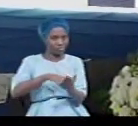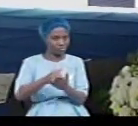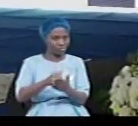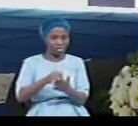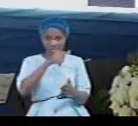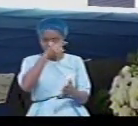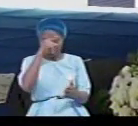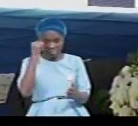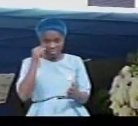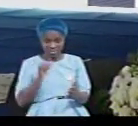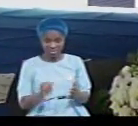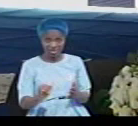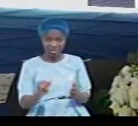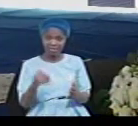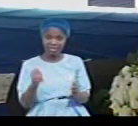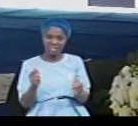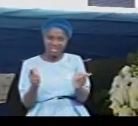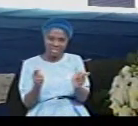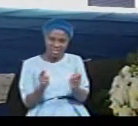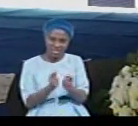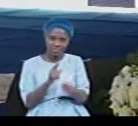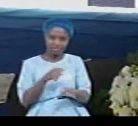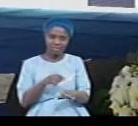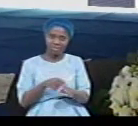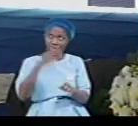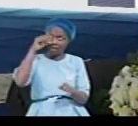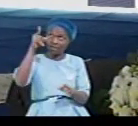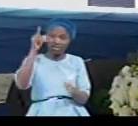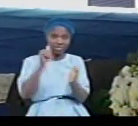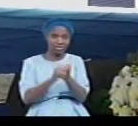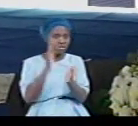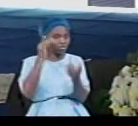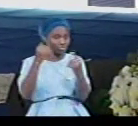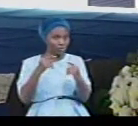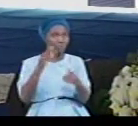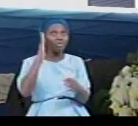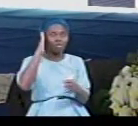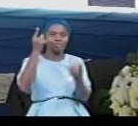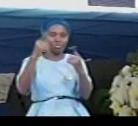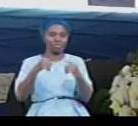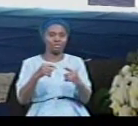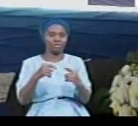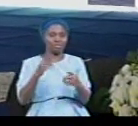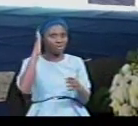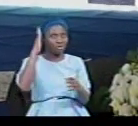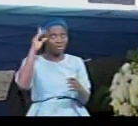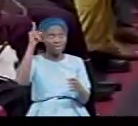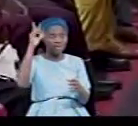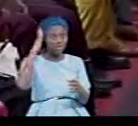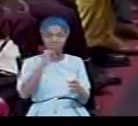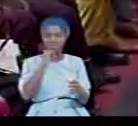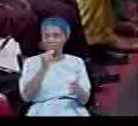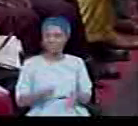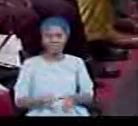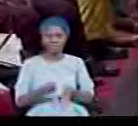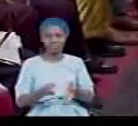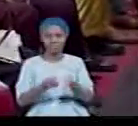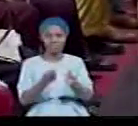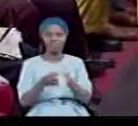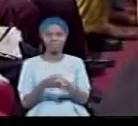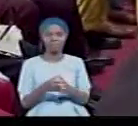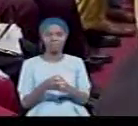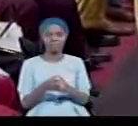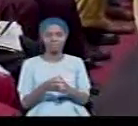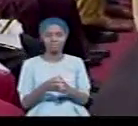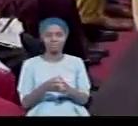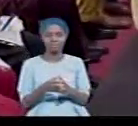while, and he that shall come will come, he will not tarry.